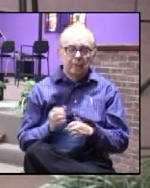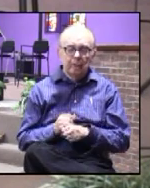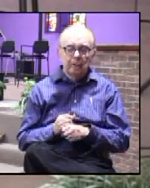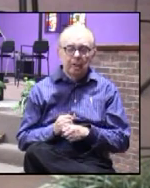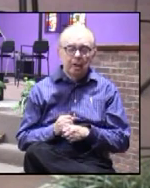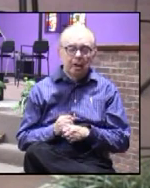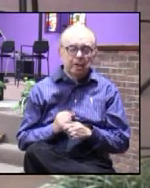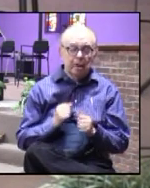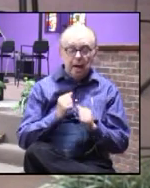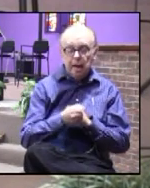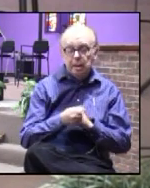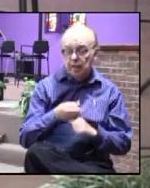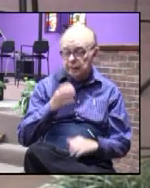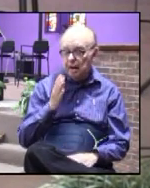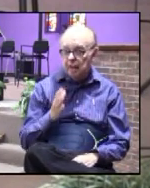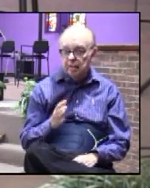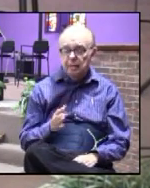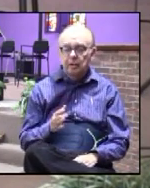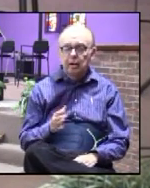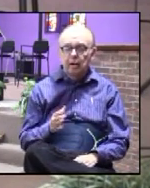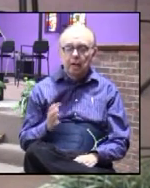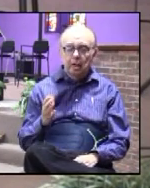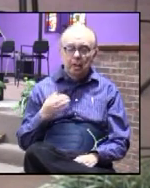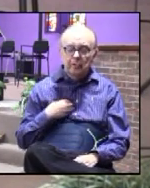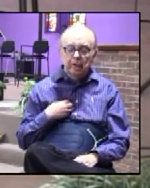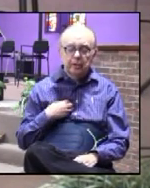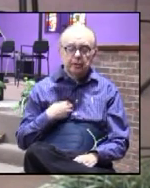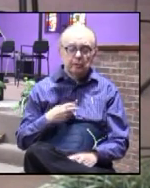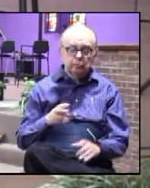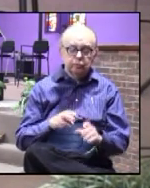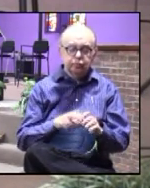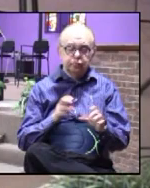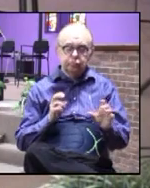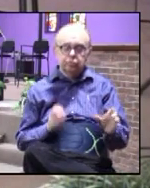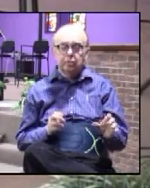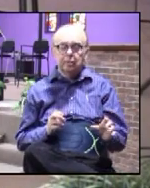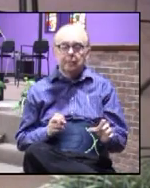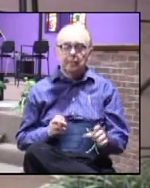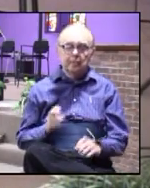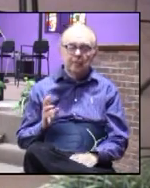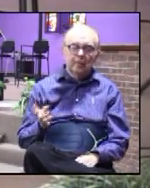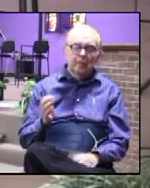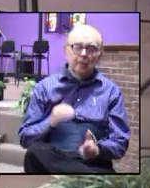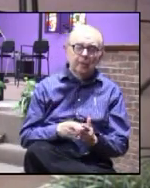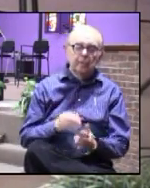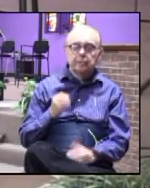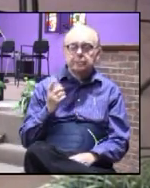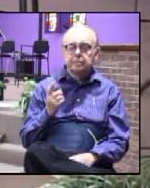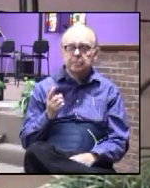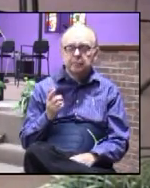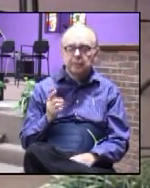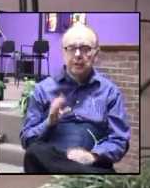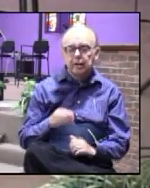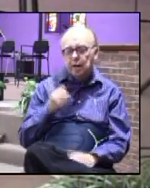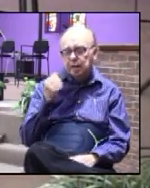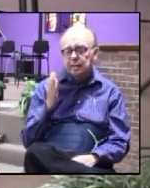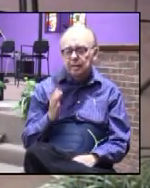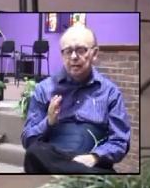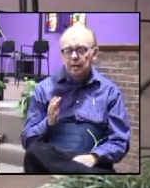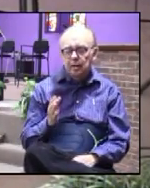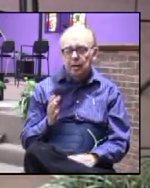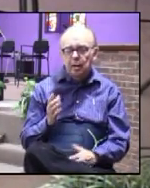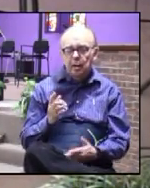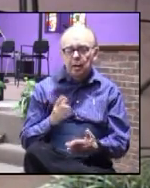God. And I've had to backtrack. And then I have to come back to understand, hey, God, what's